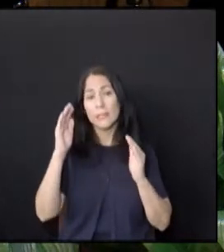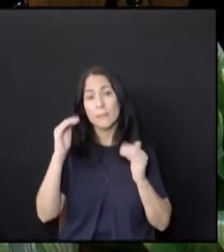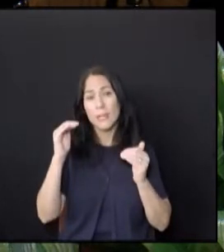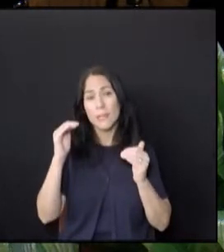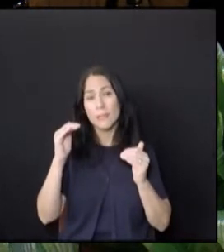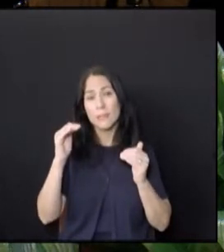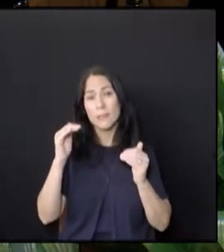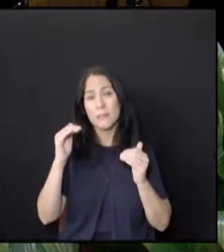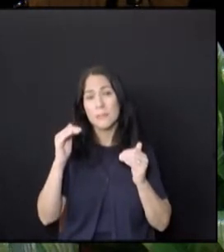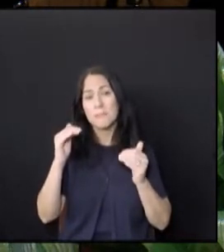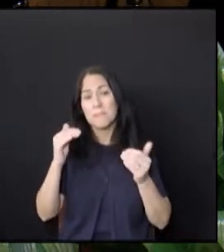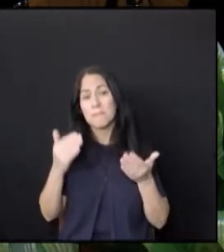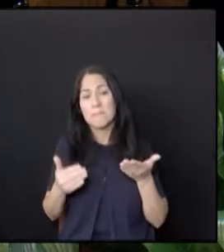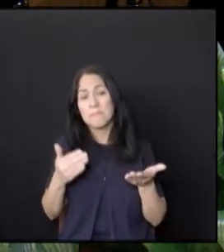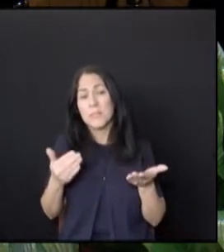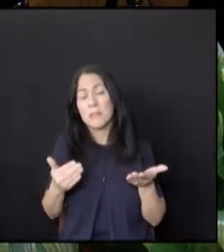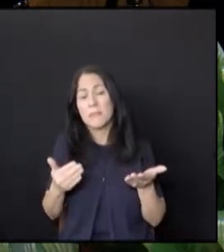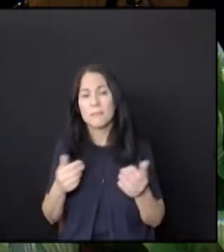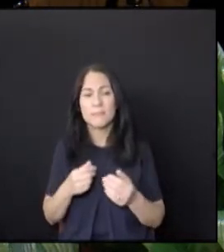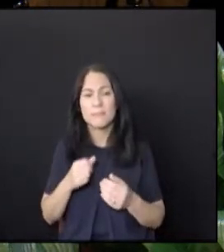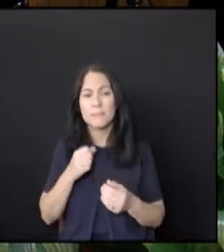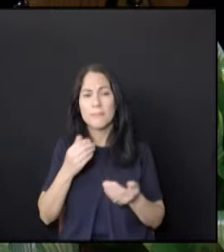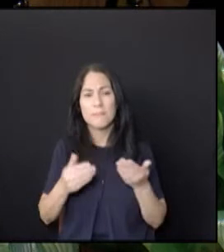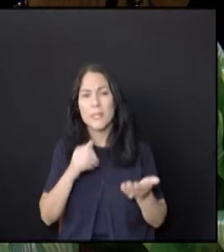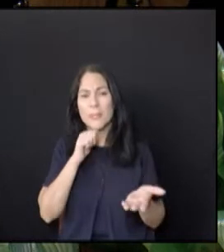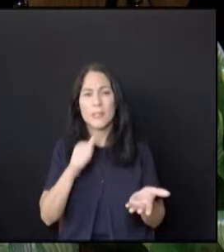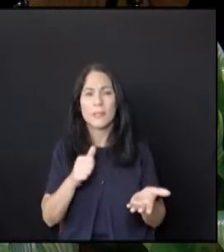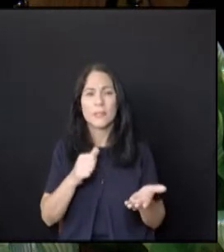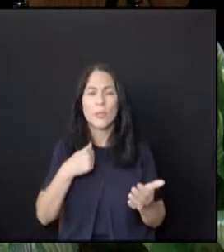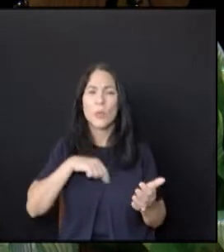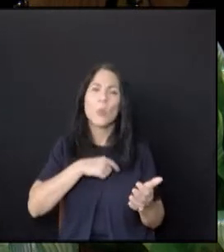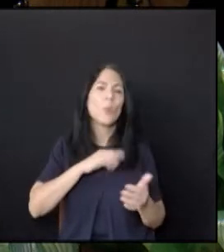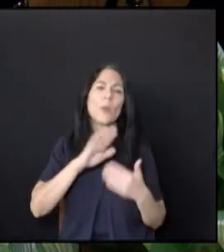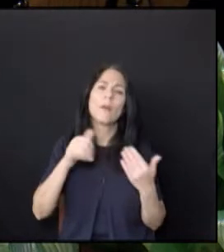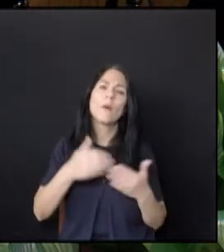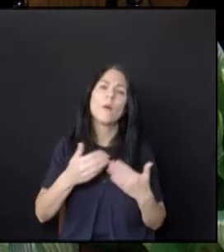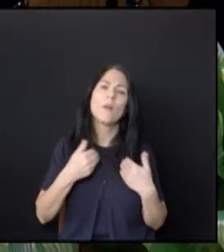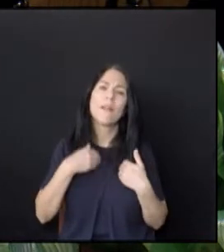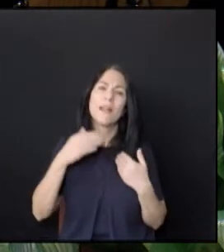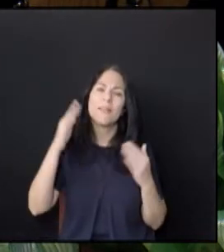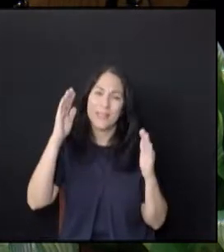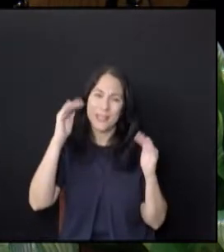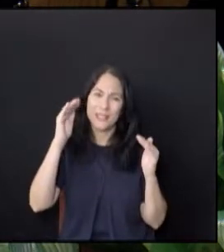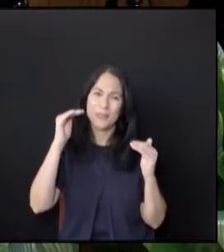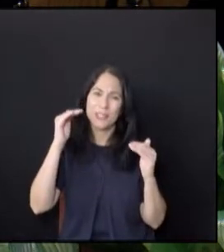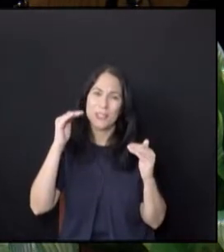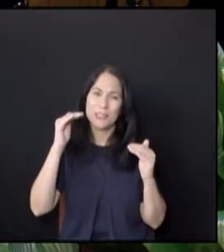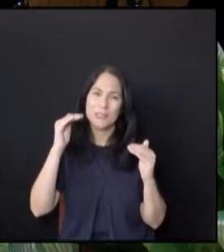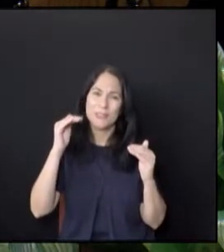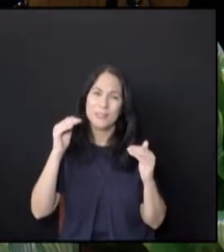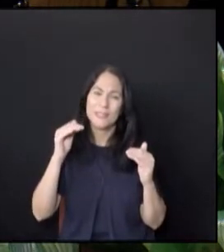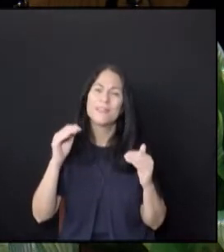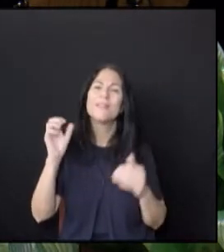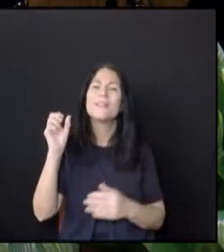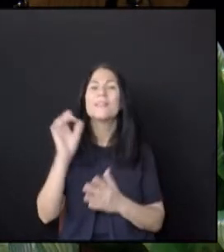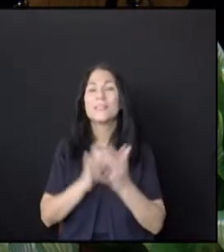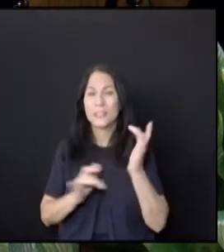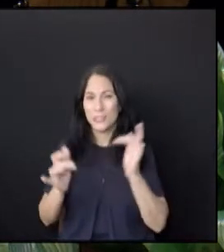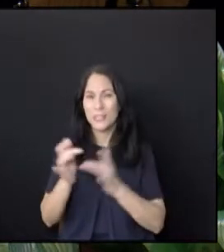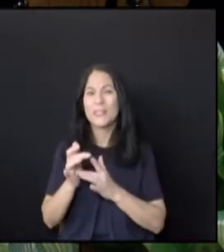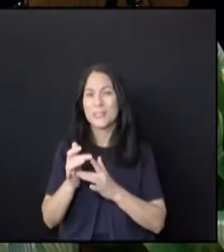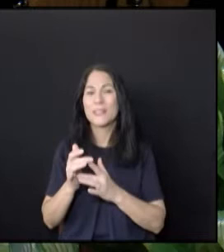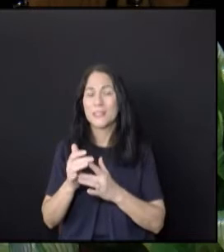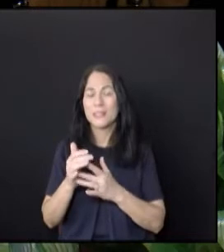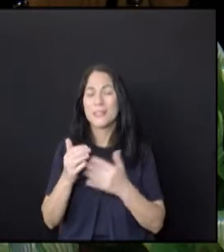Well, like we all said, expectations. We all have them, don't we? Even Jesus. We